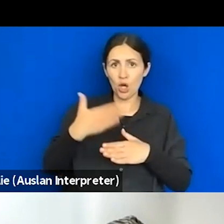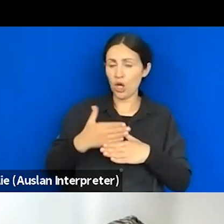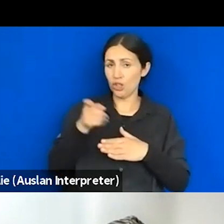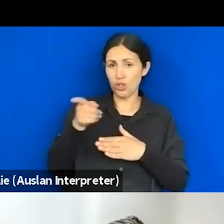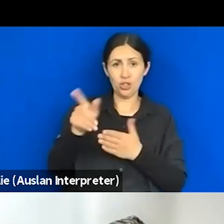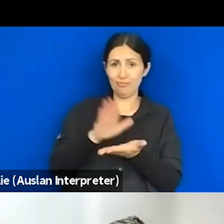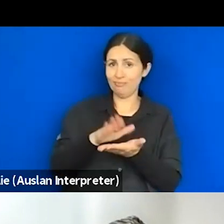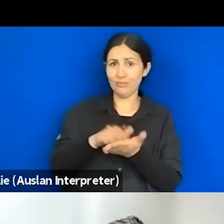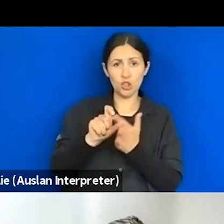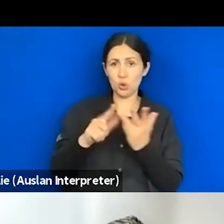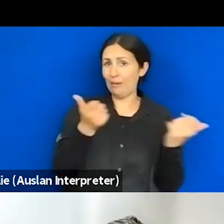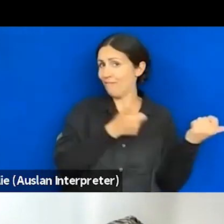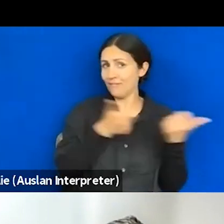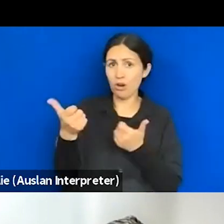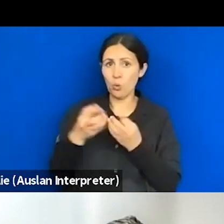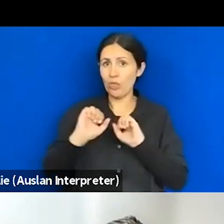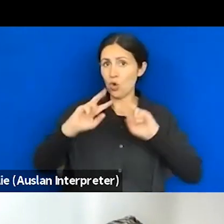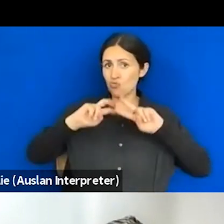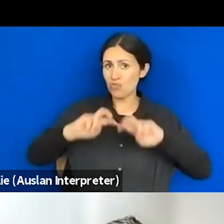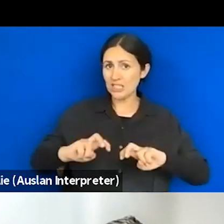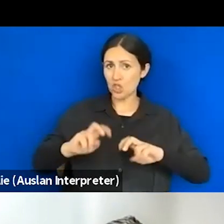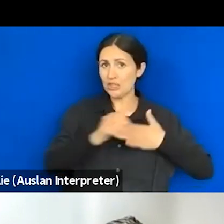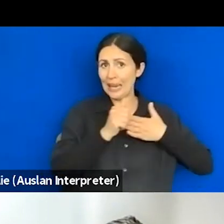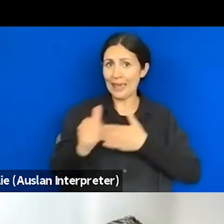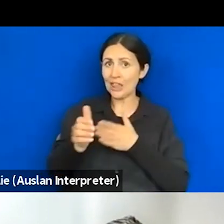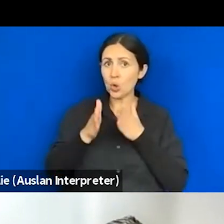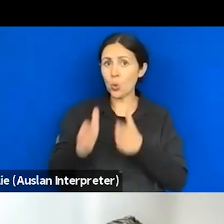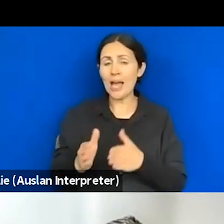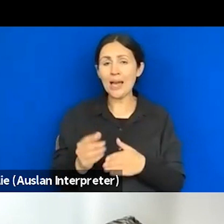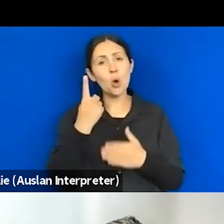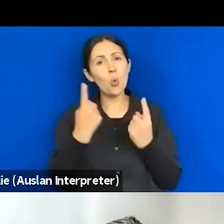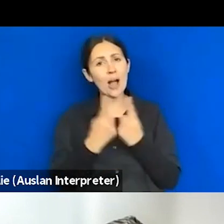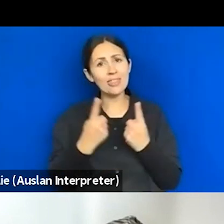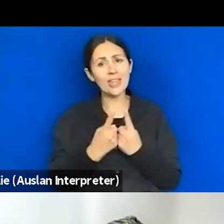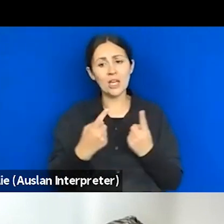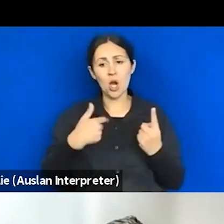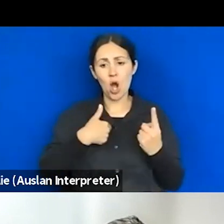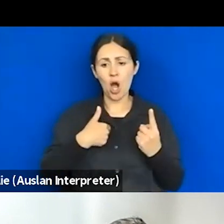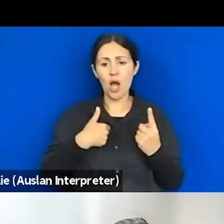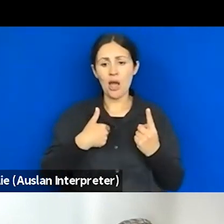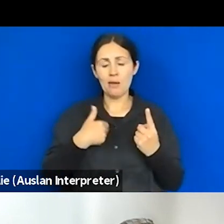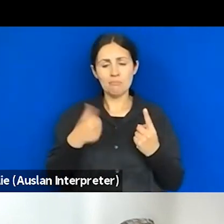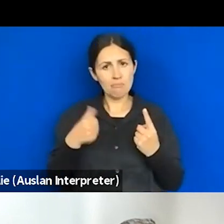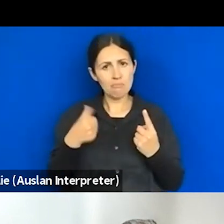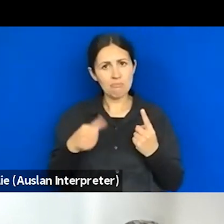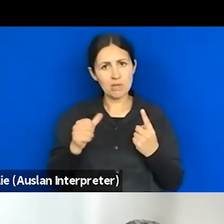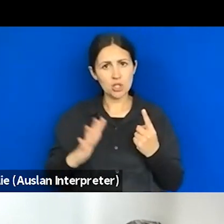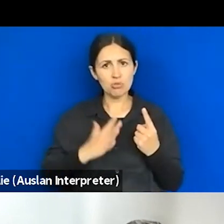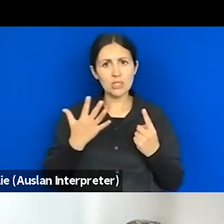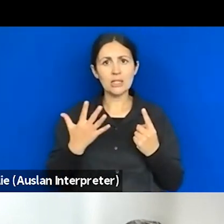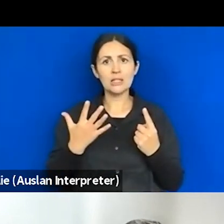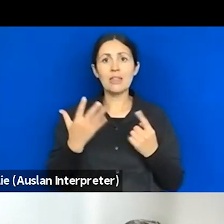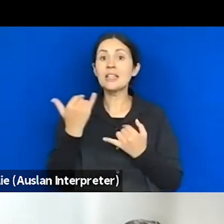have flown the flag on that incredibly well. But one of the things I'm struck by is just how difficult